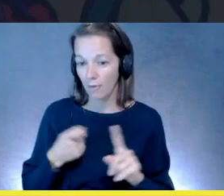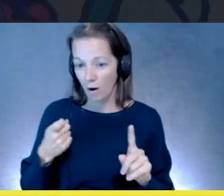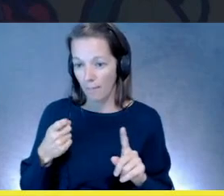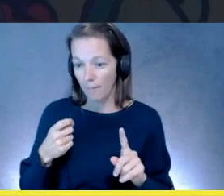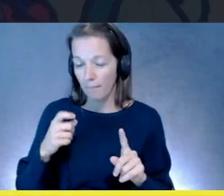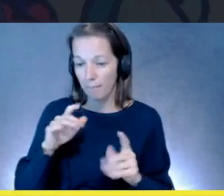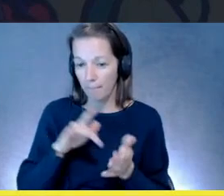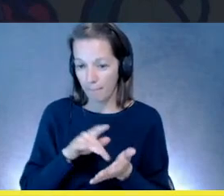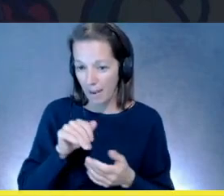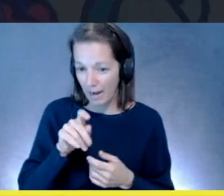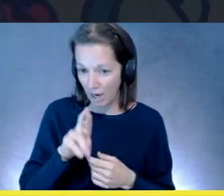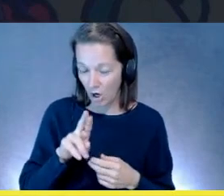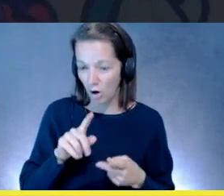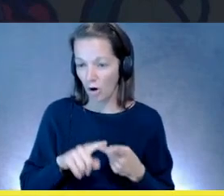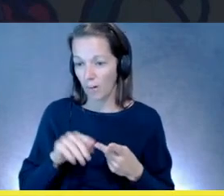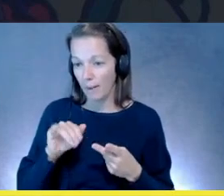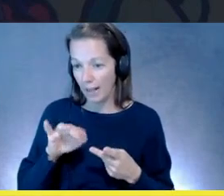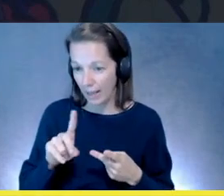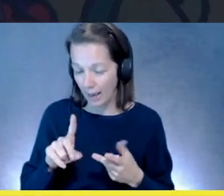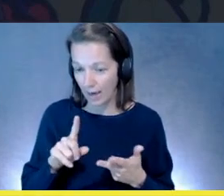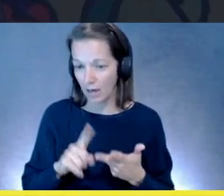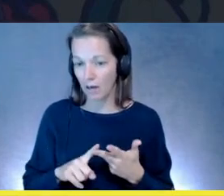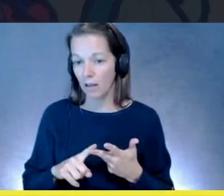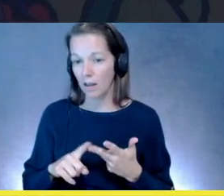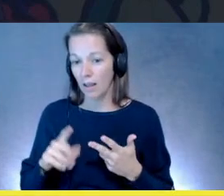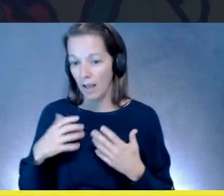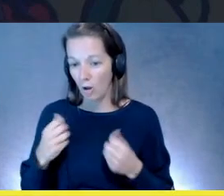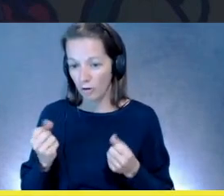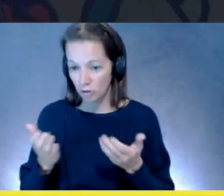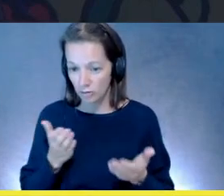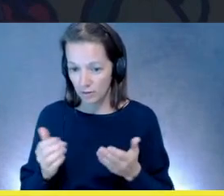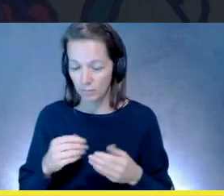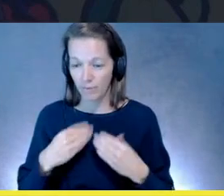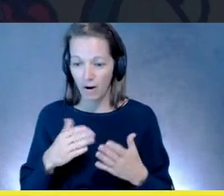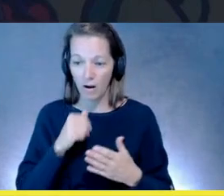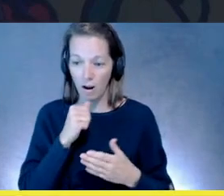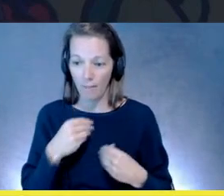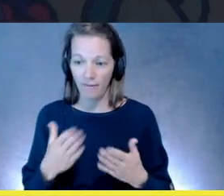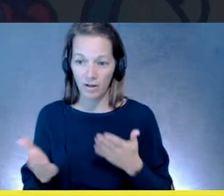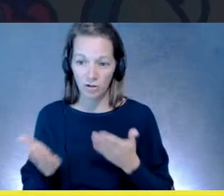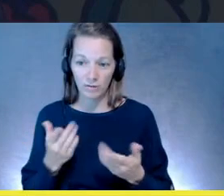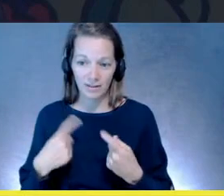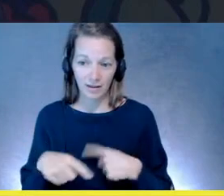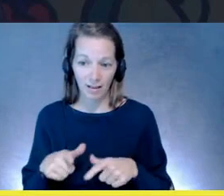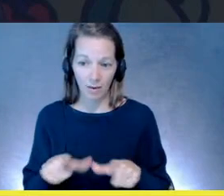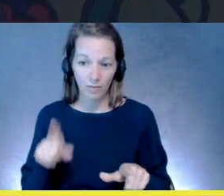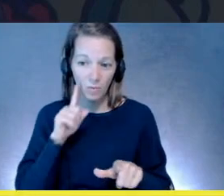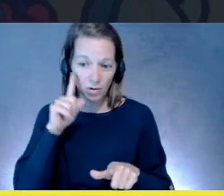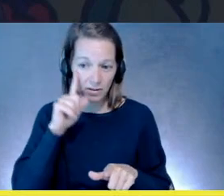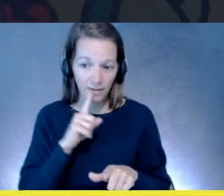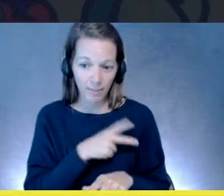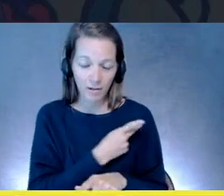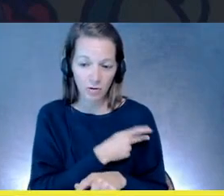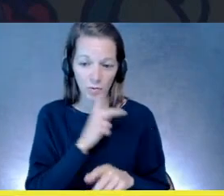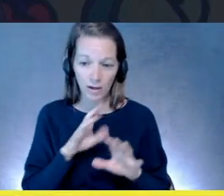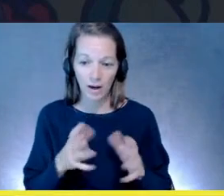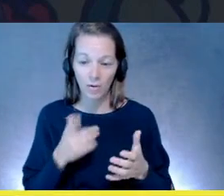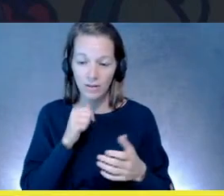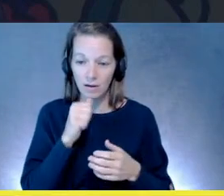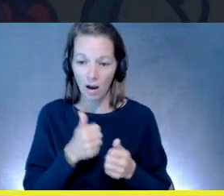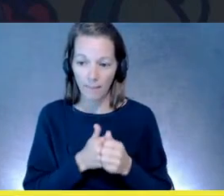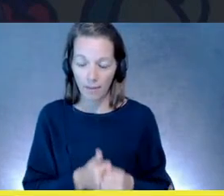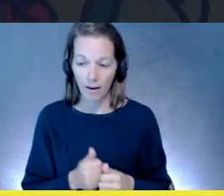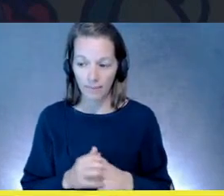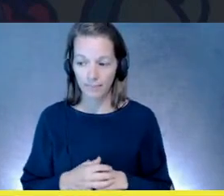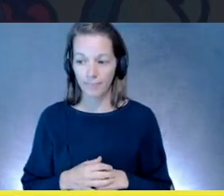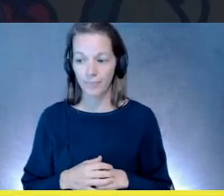Medicare, Medicaid, or Indian Health Service, that reported not providing services in sign language to deaf patients were categorized as non-compliant.